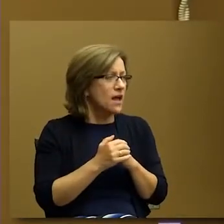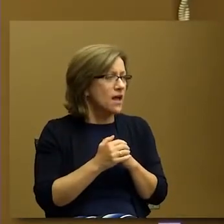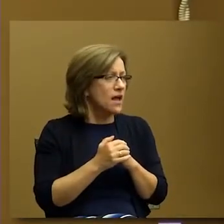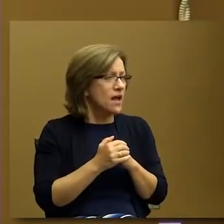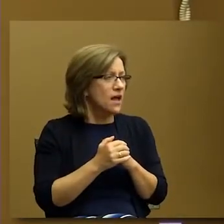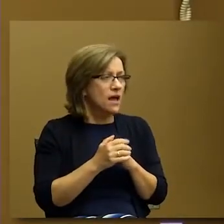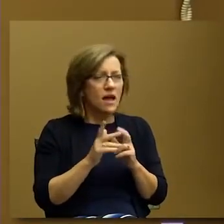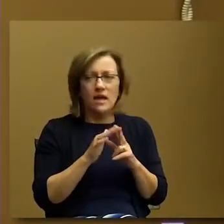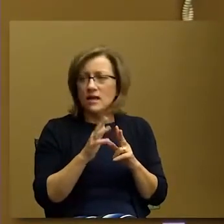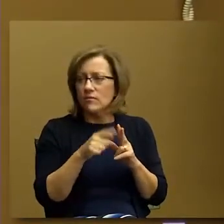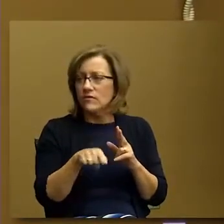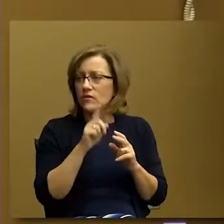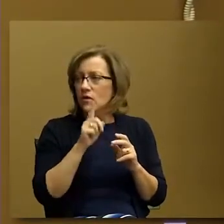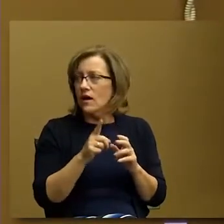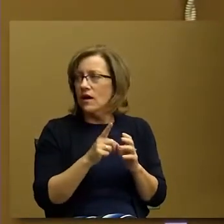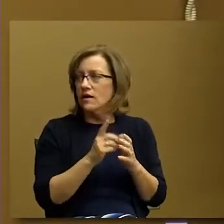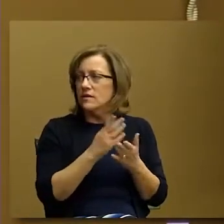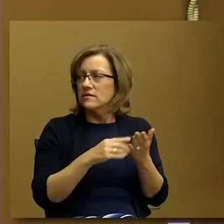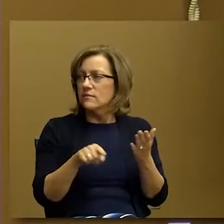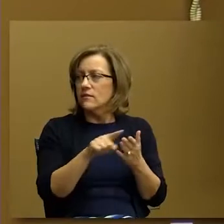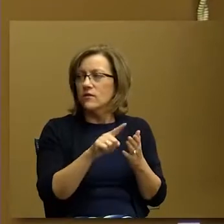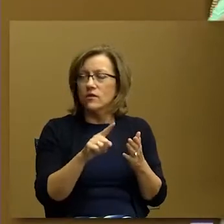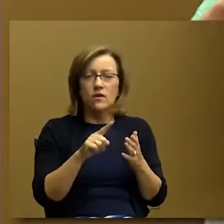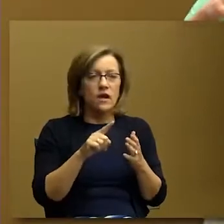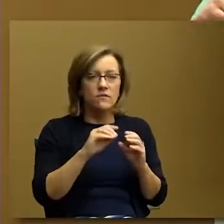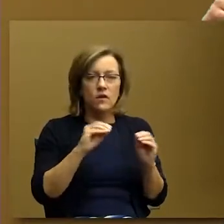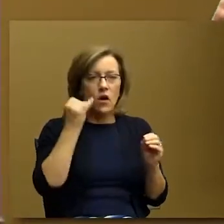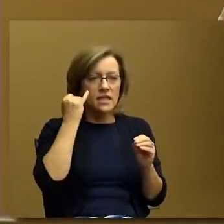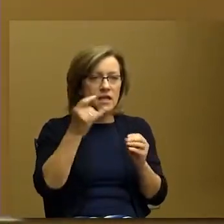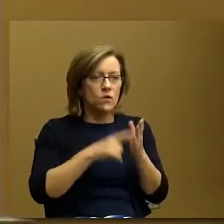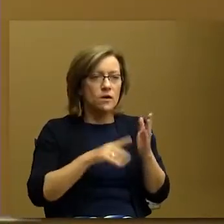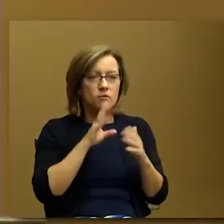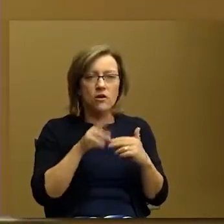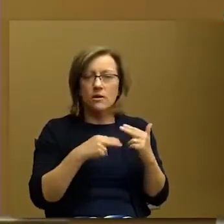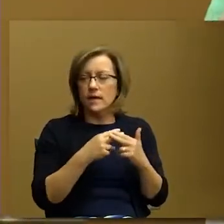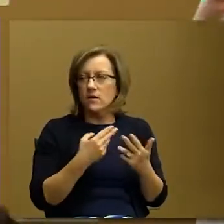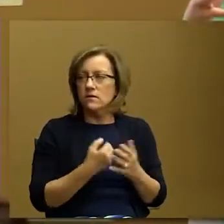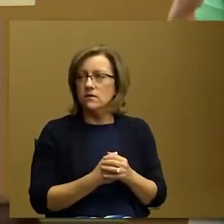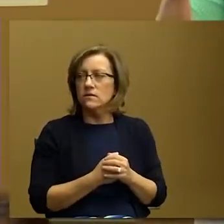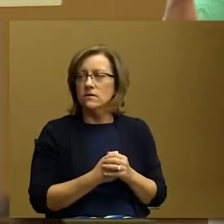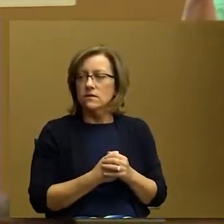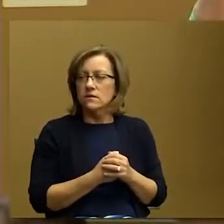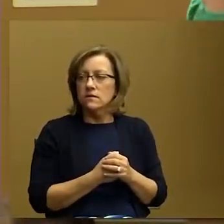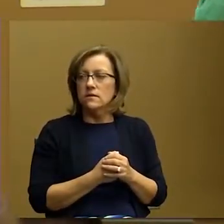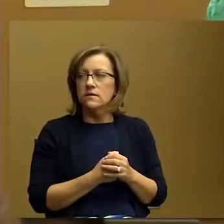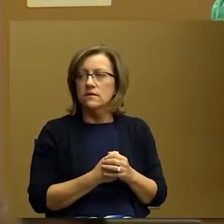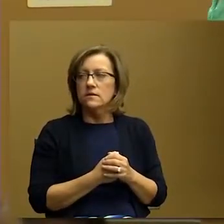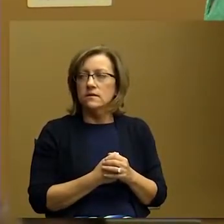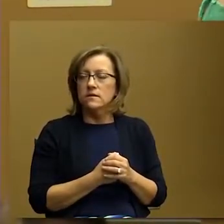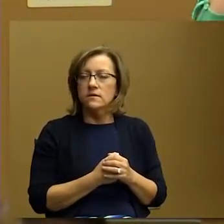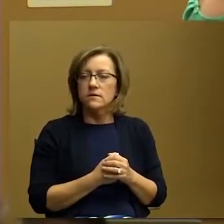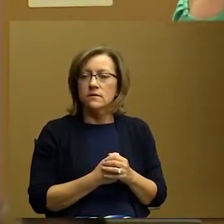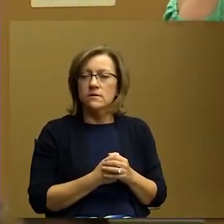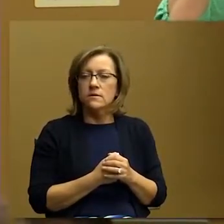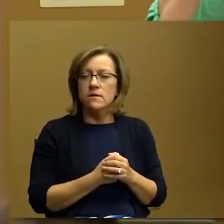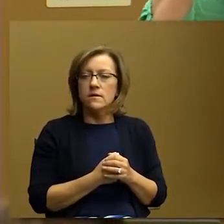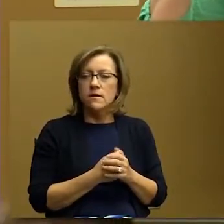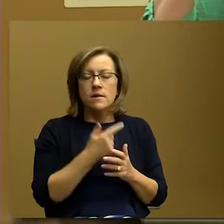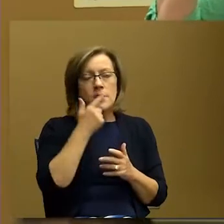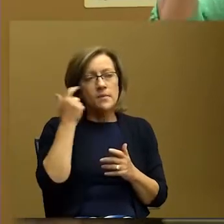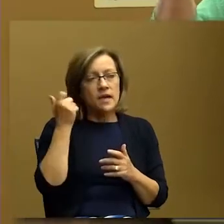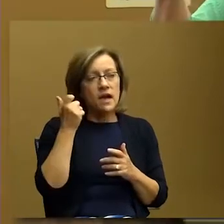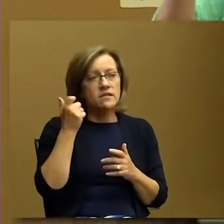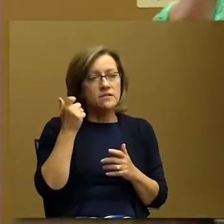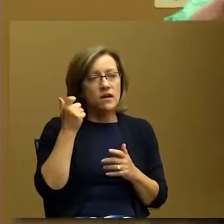of you are, but some of you have no clue what I'm just talking about. Where because of the vision and hearing